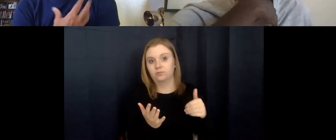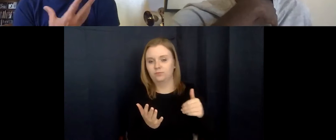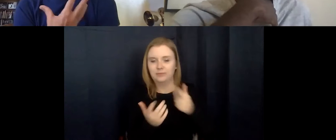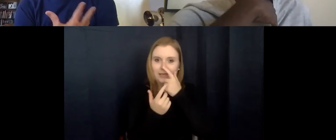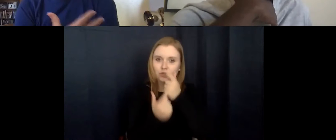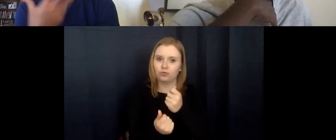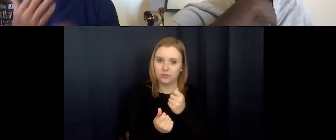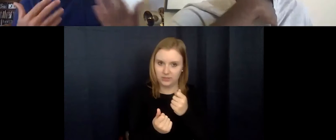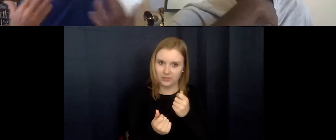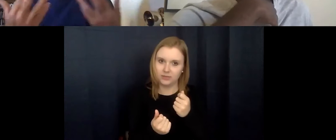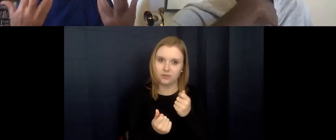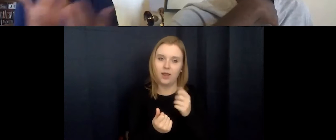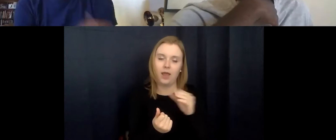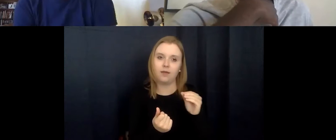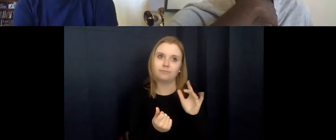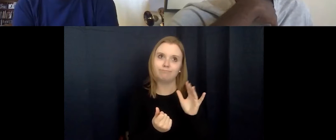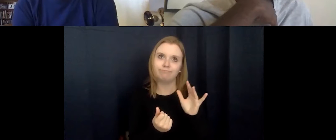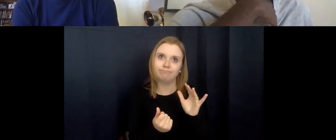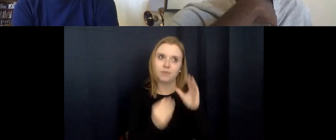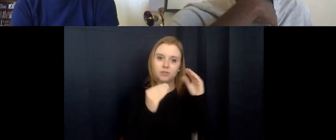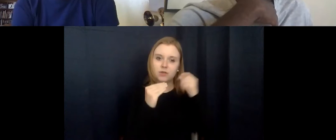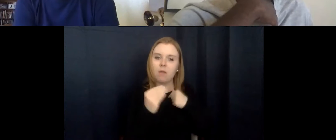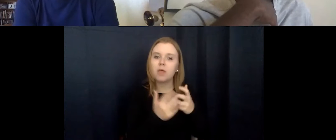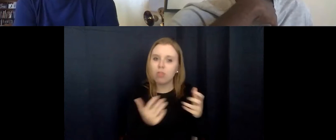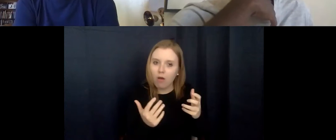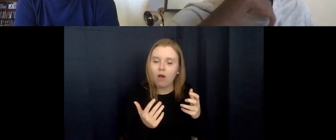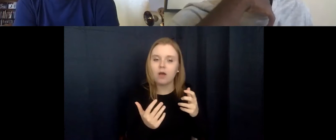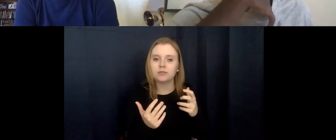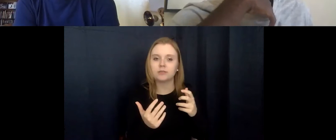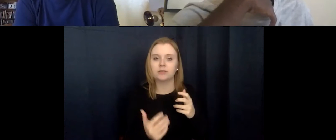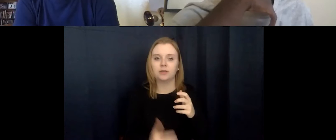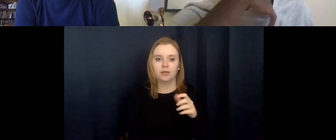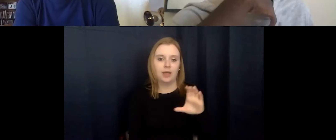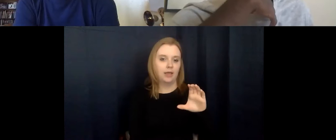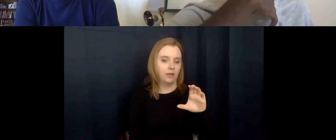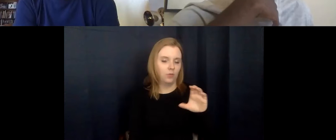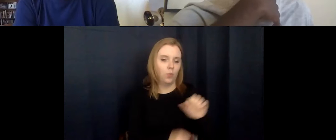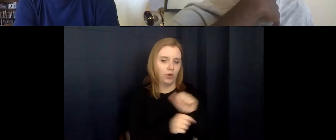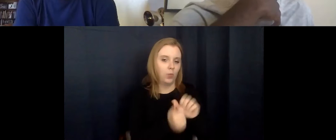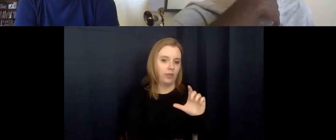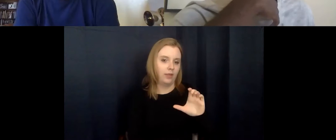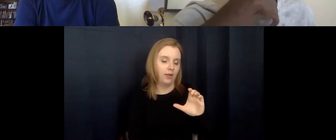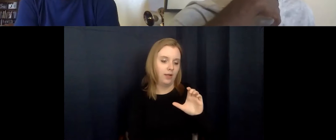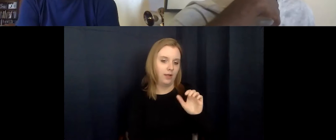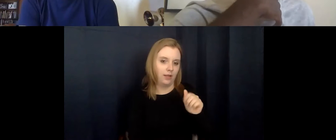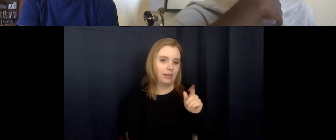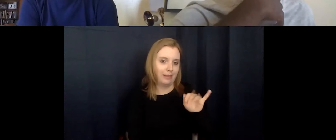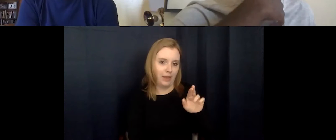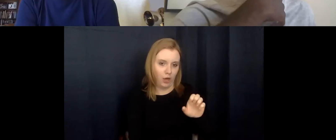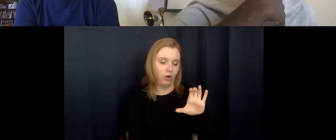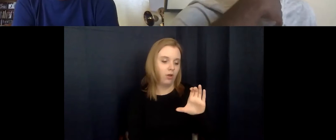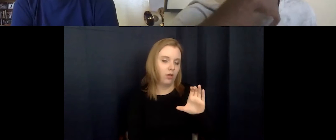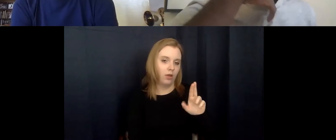interesting and taught me a lot. And actually Claire, in working with Claire Cunningham was an